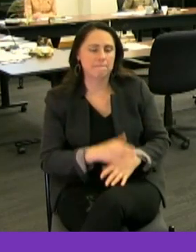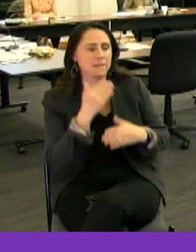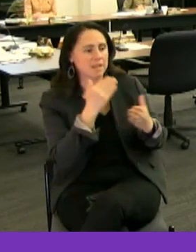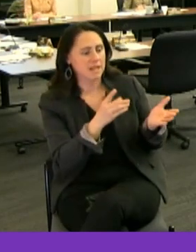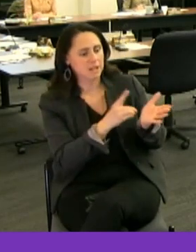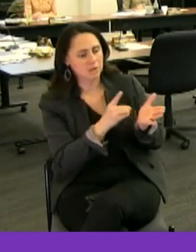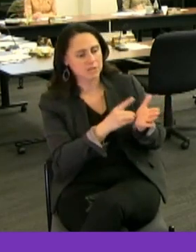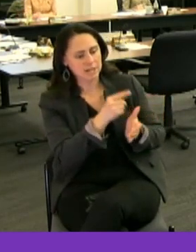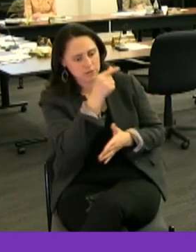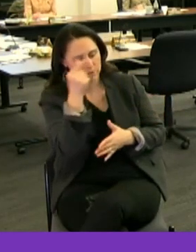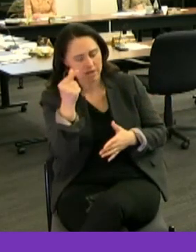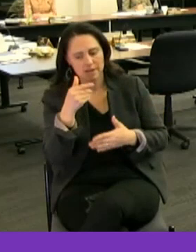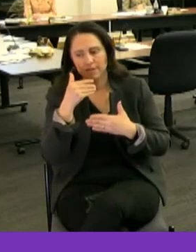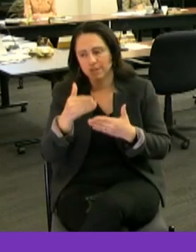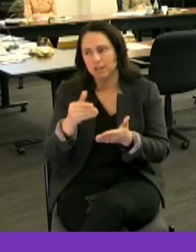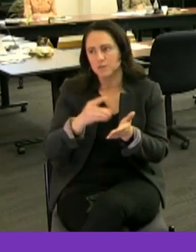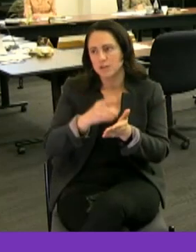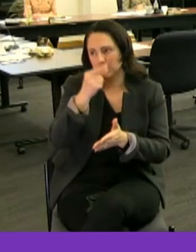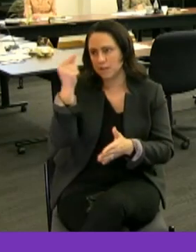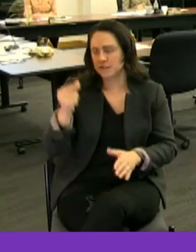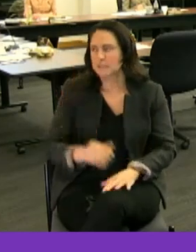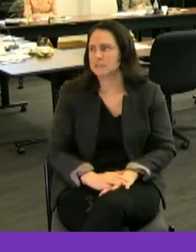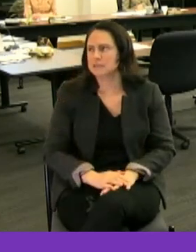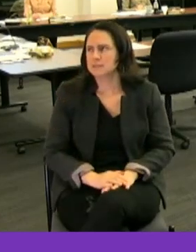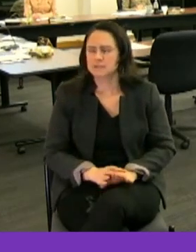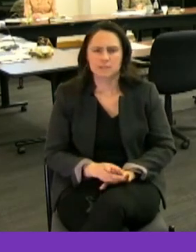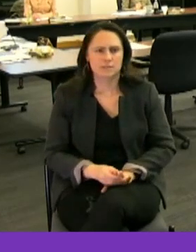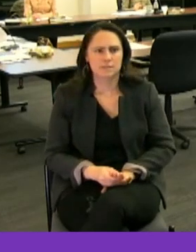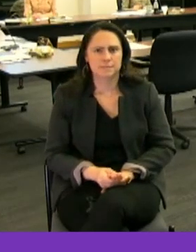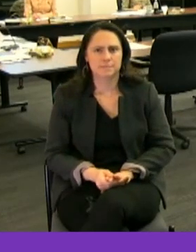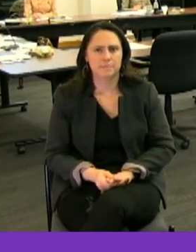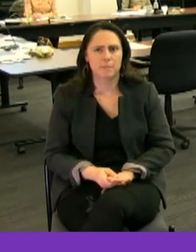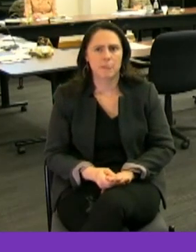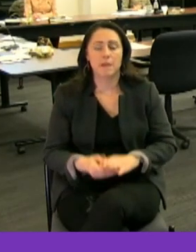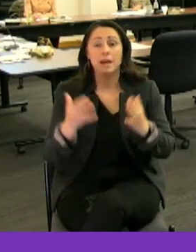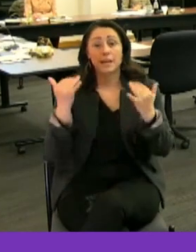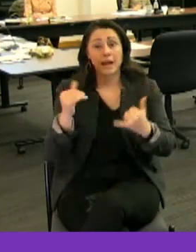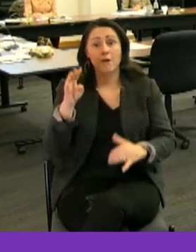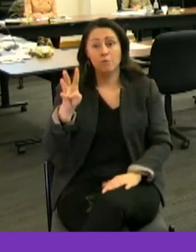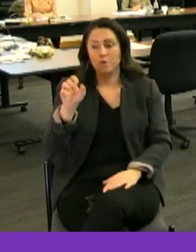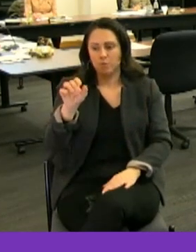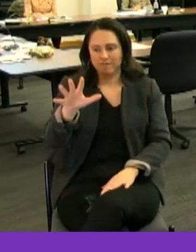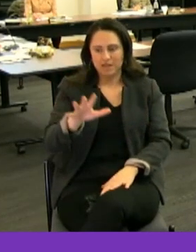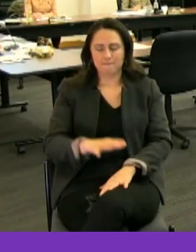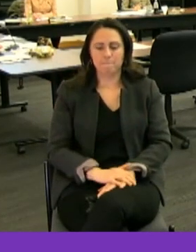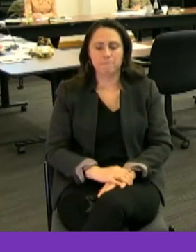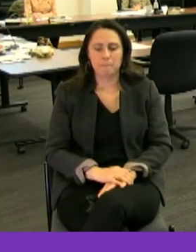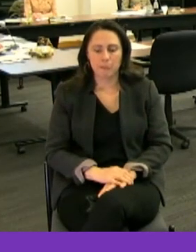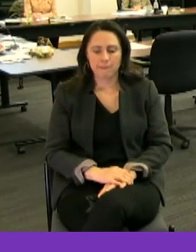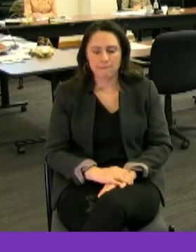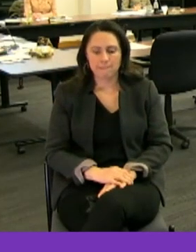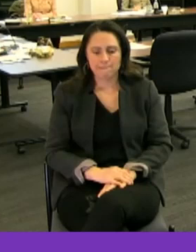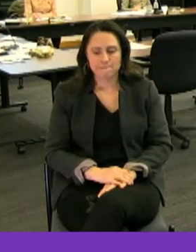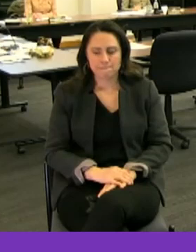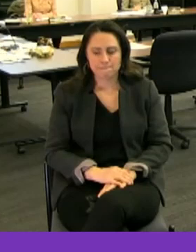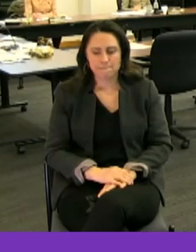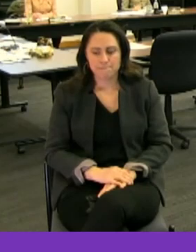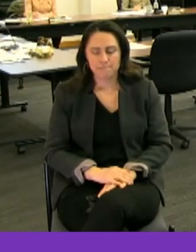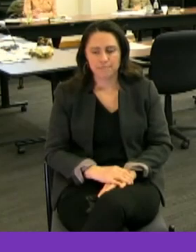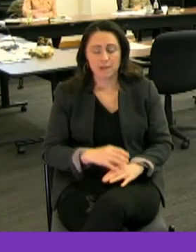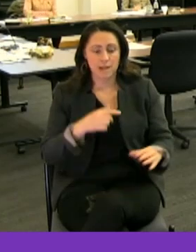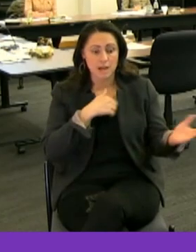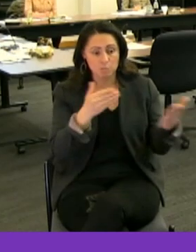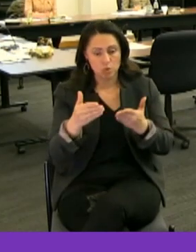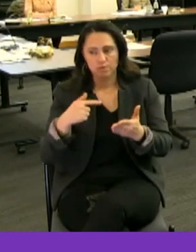Dr. Gray. Thank you, Dr. Gray. Now we're at 4.5. So moved. Second.